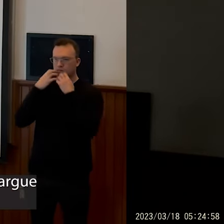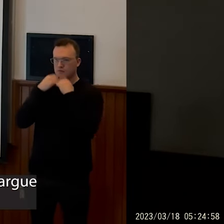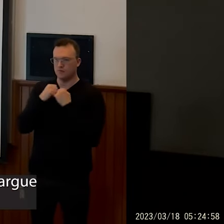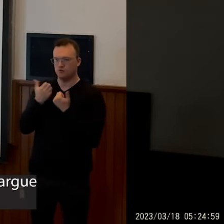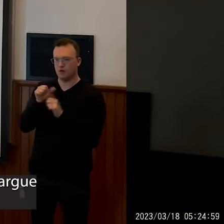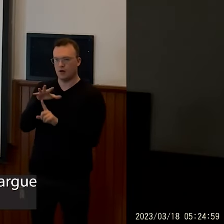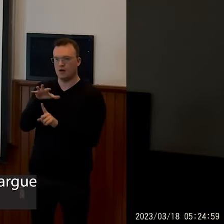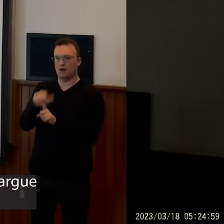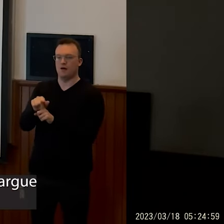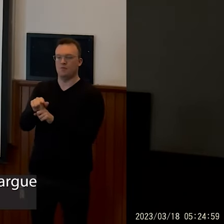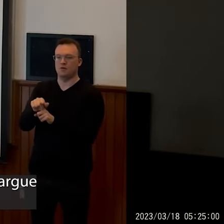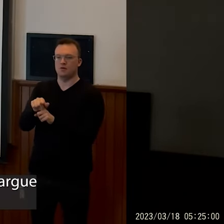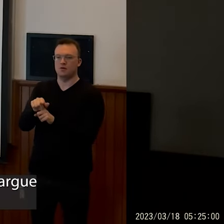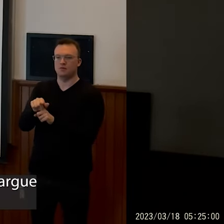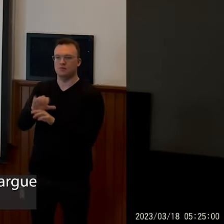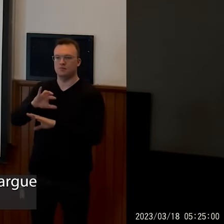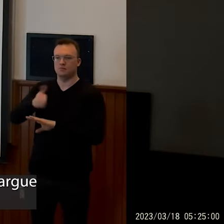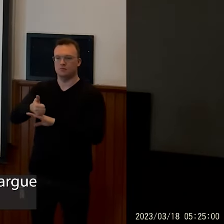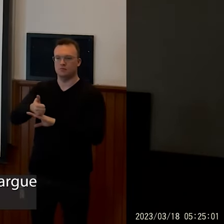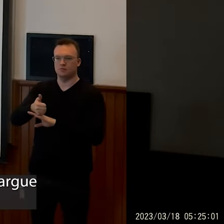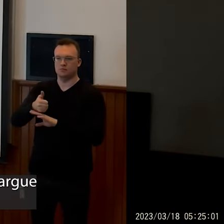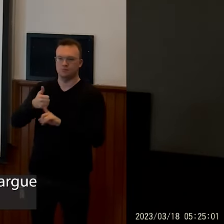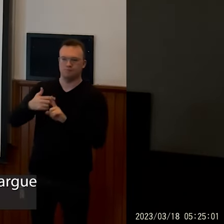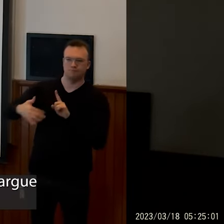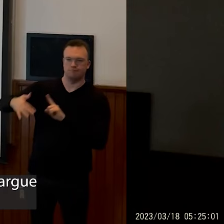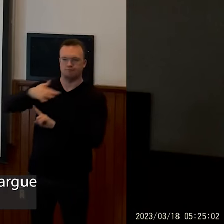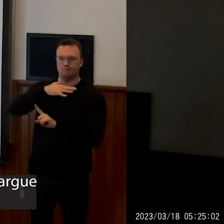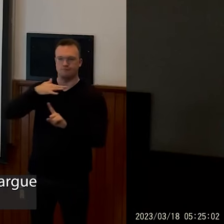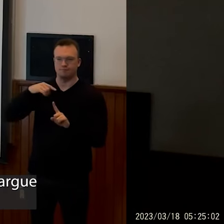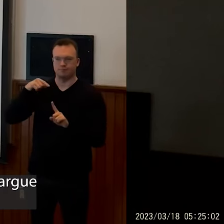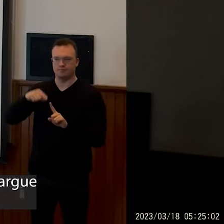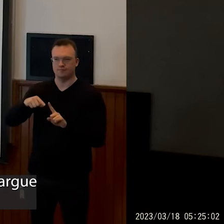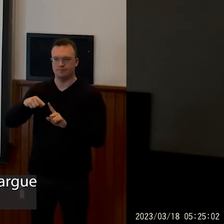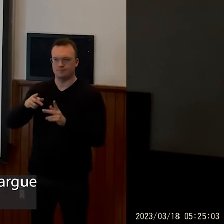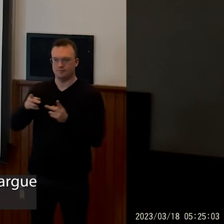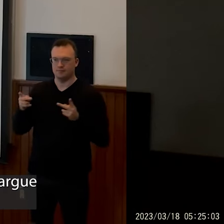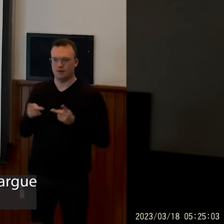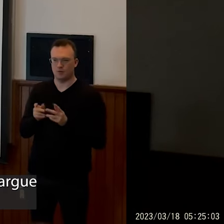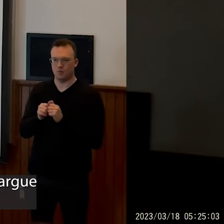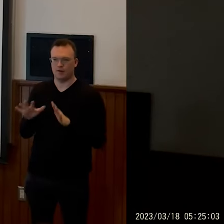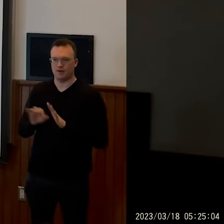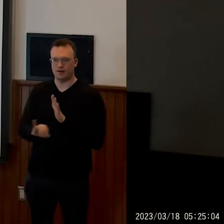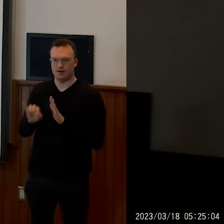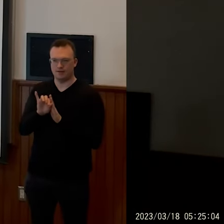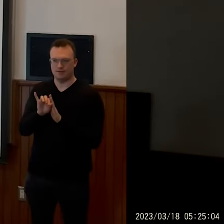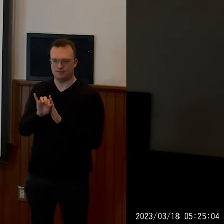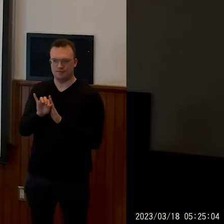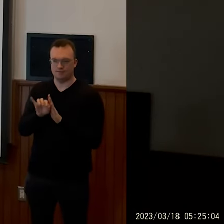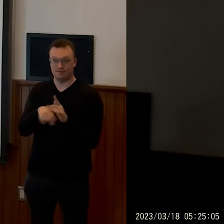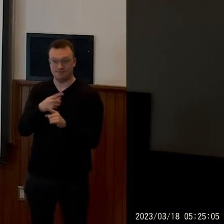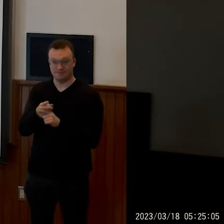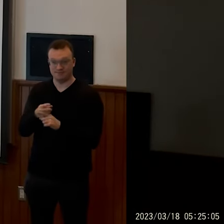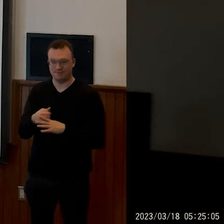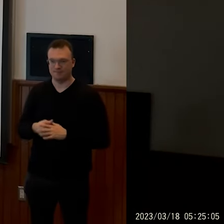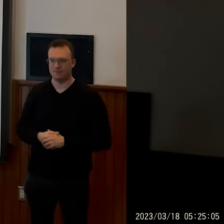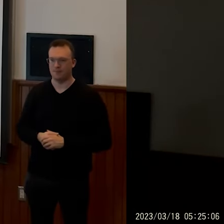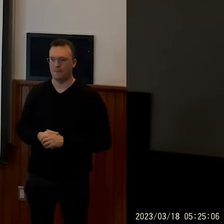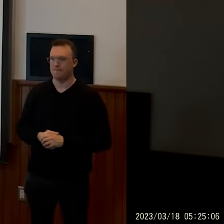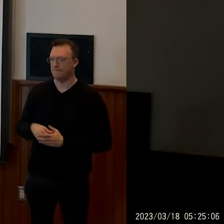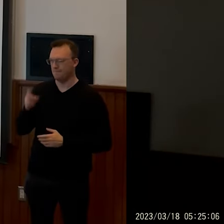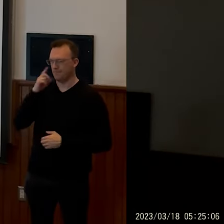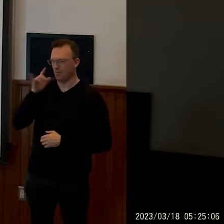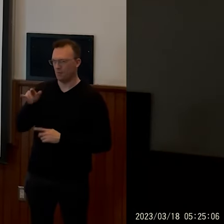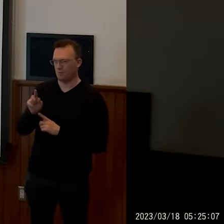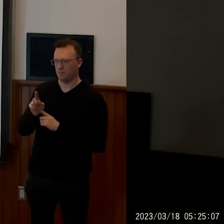capture this space that I would argue is a space of non-identity, right? Yeah, right. I think in the